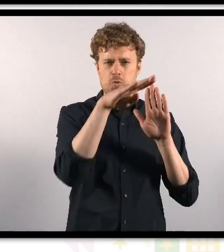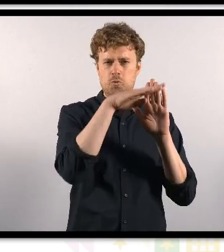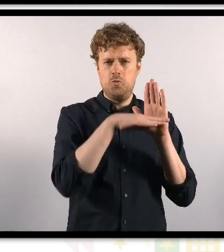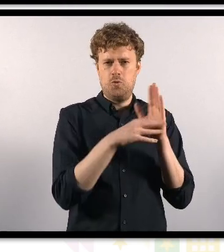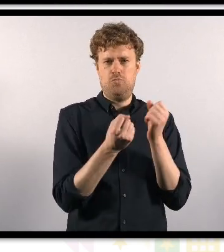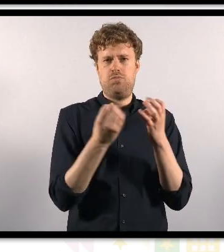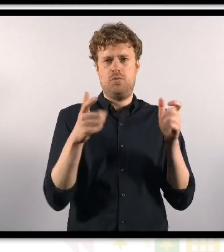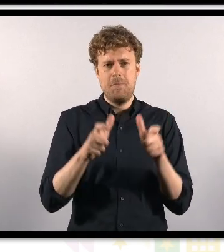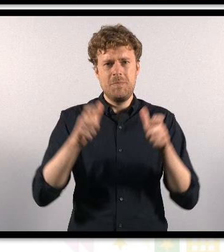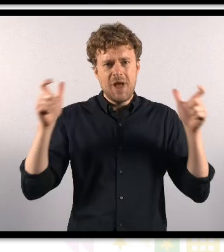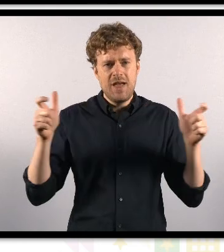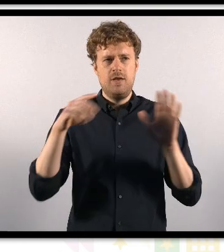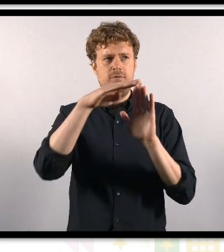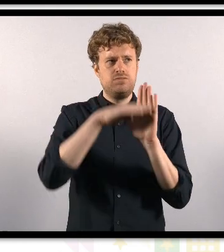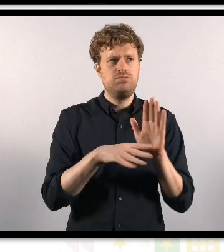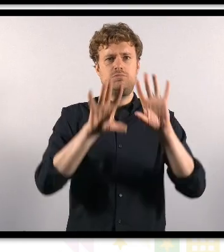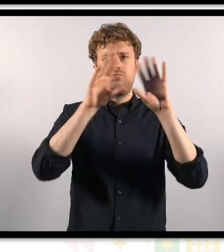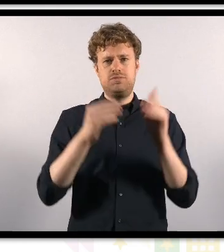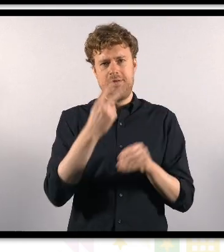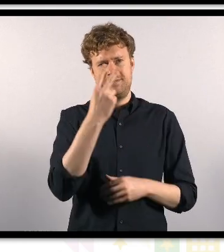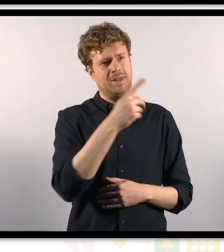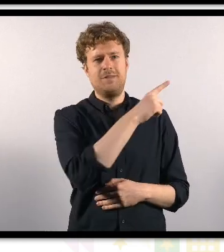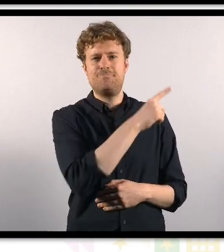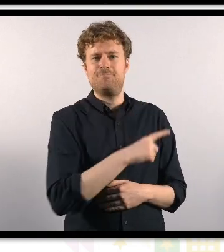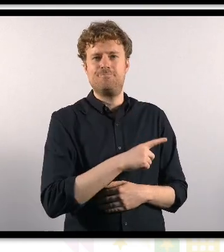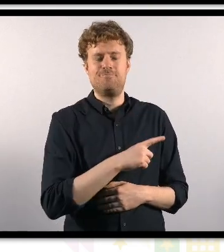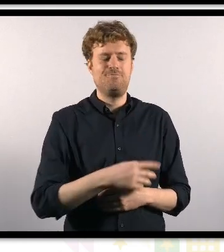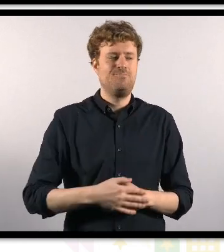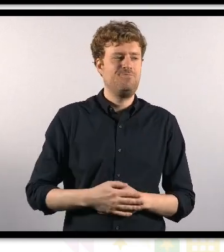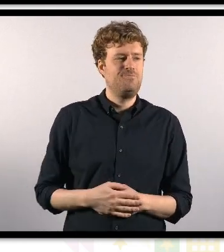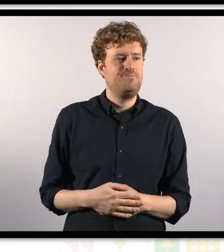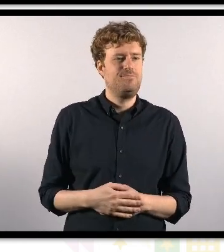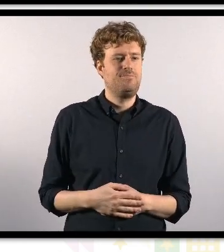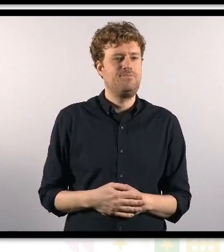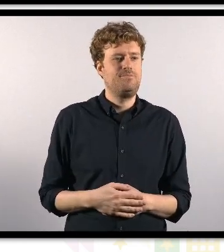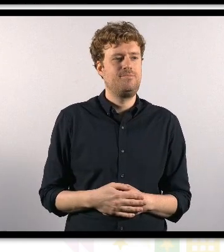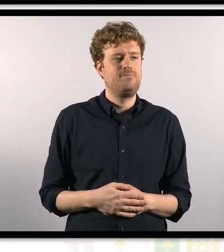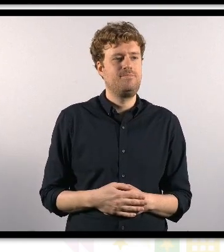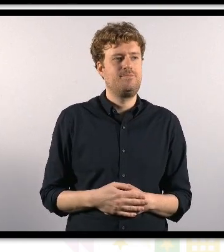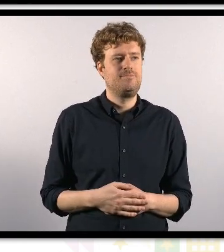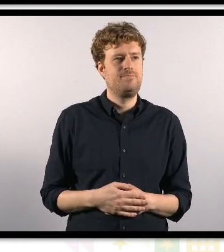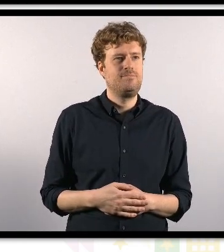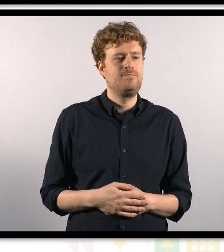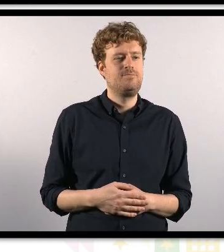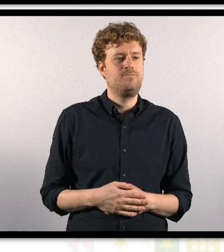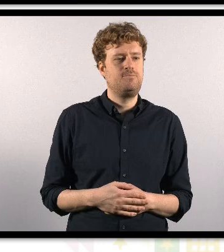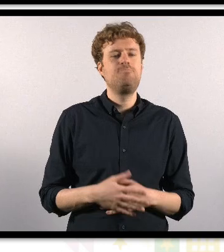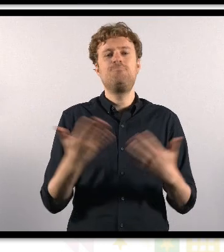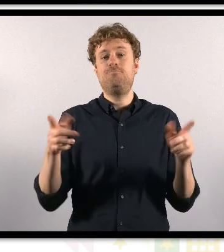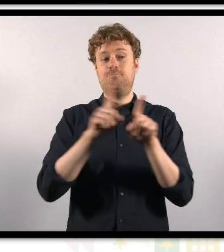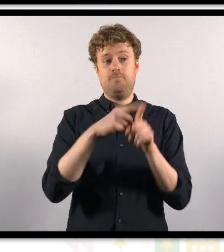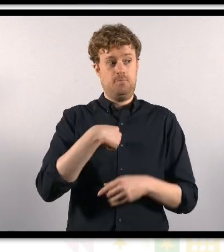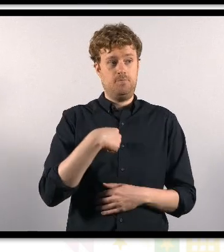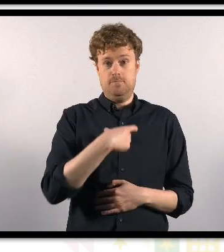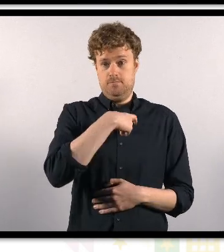we transact just on mobile devices is roughly $13 billion. Who am I? My name is Vijay.